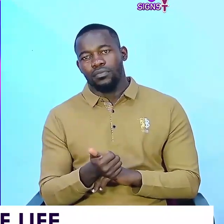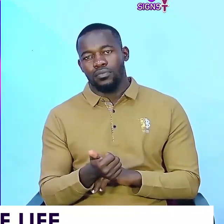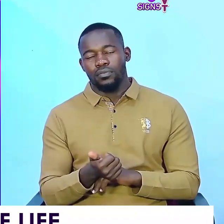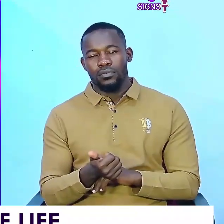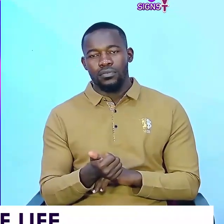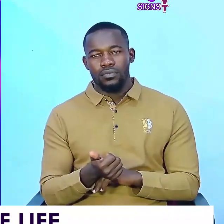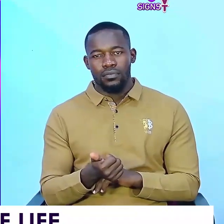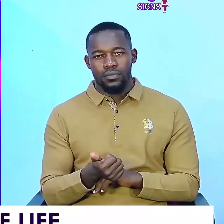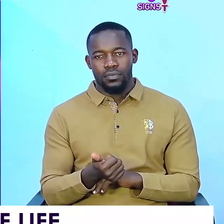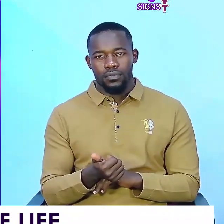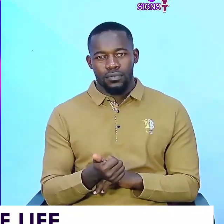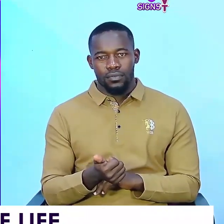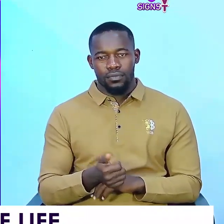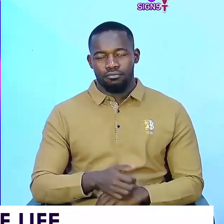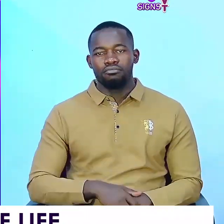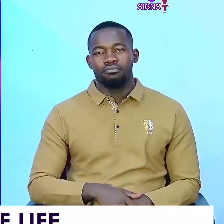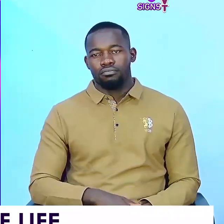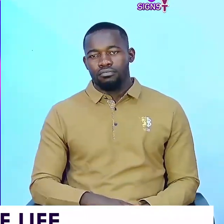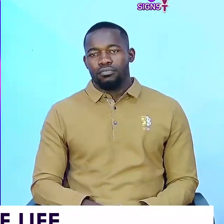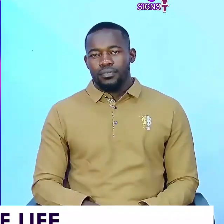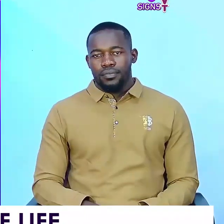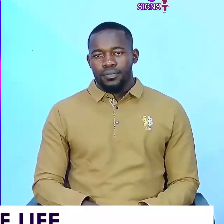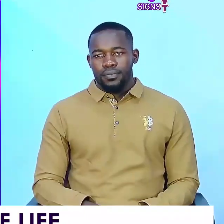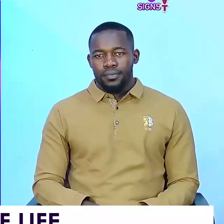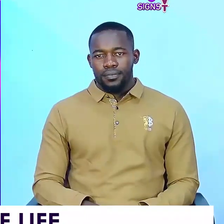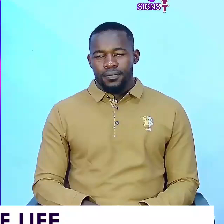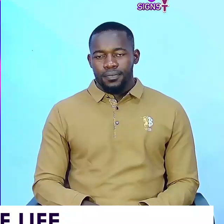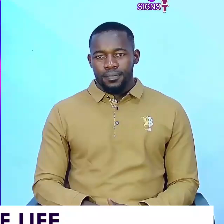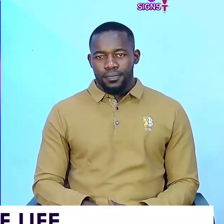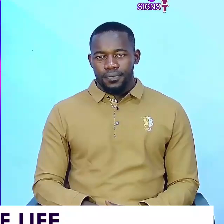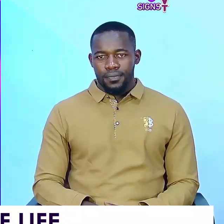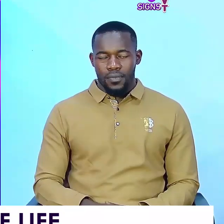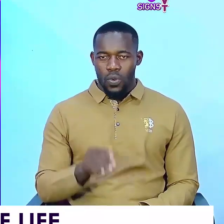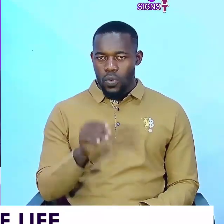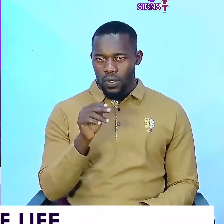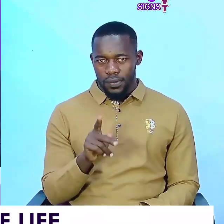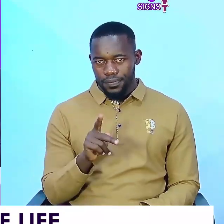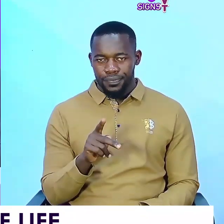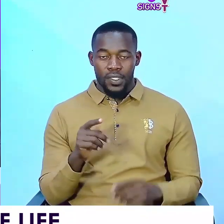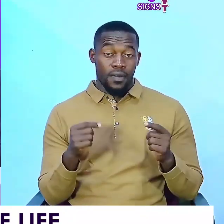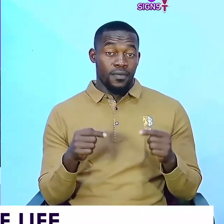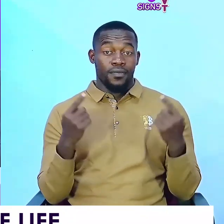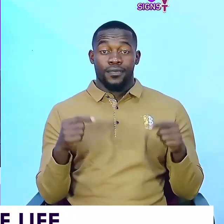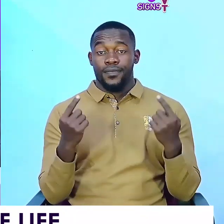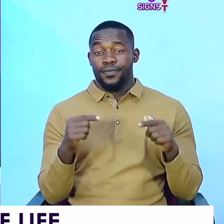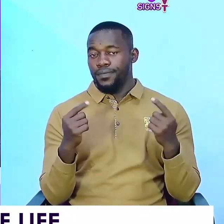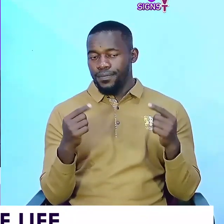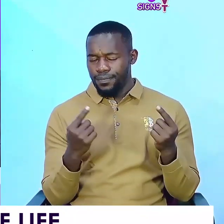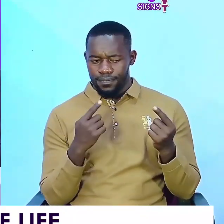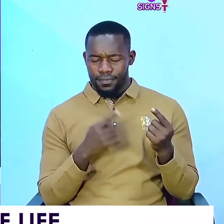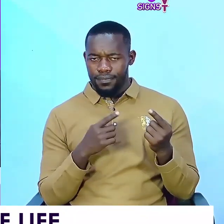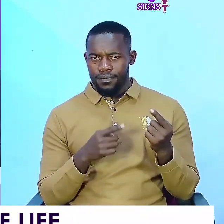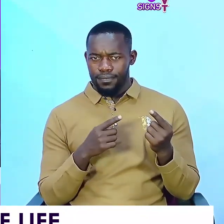even actions. Yeah, We've it seen gets them very get crazy. violent. Yeah, it's lack of respect. Now that you've spoken of violence, Yeah. it's